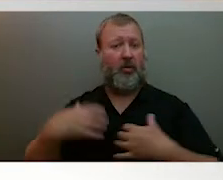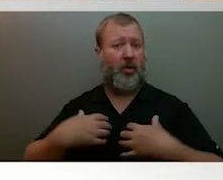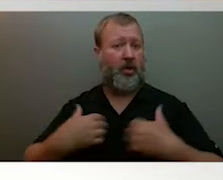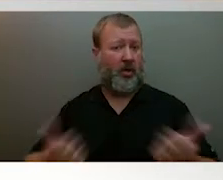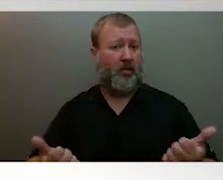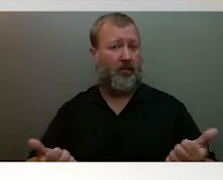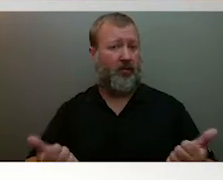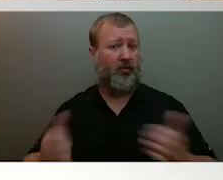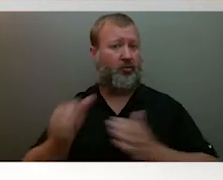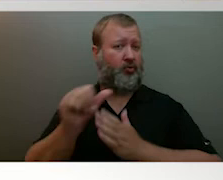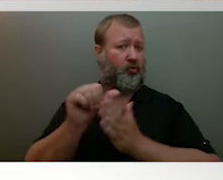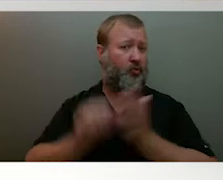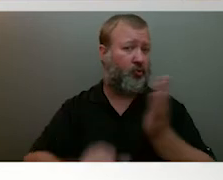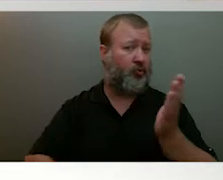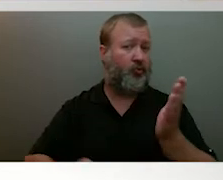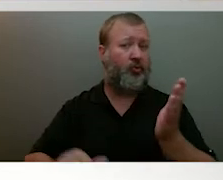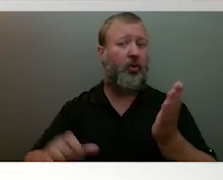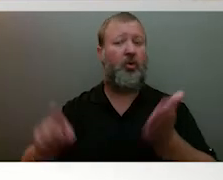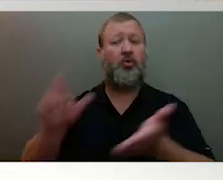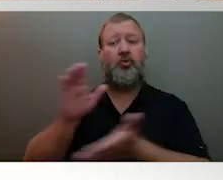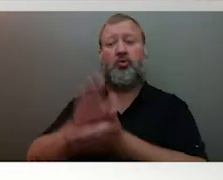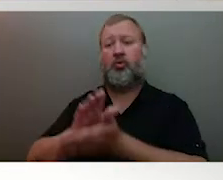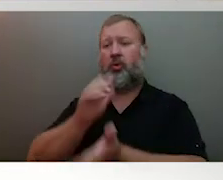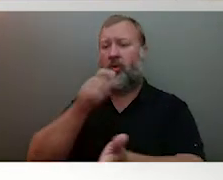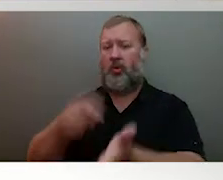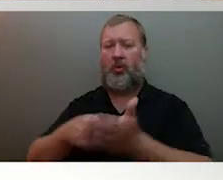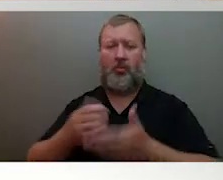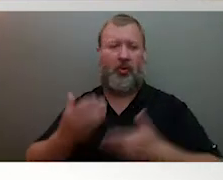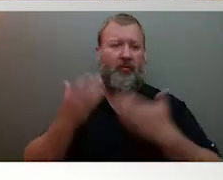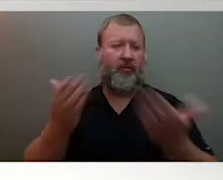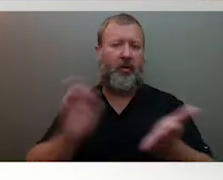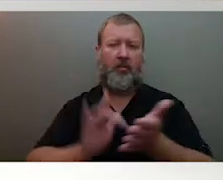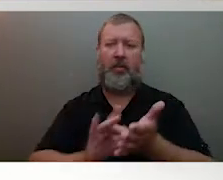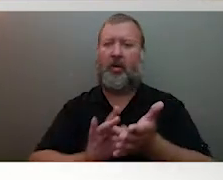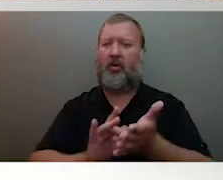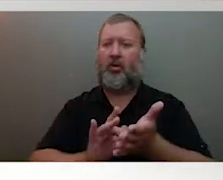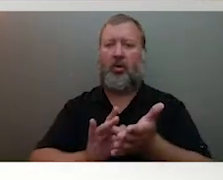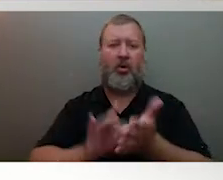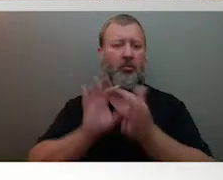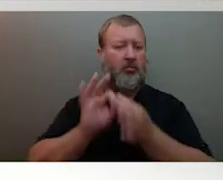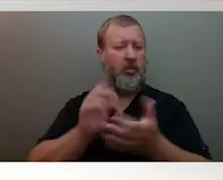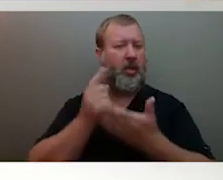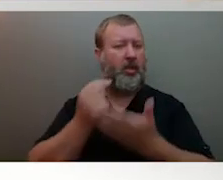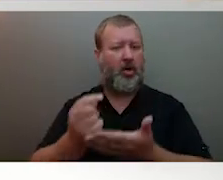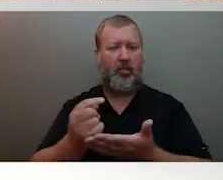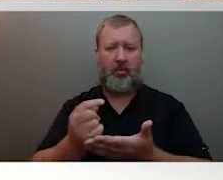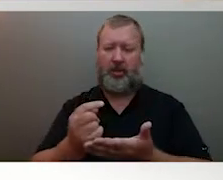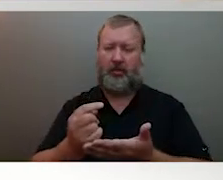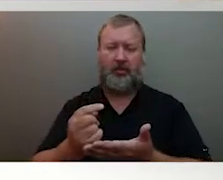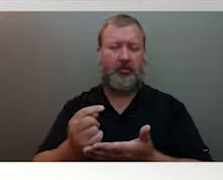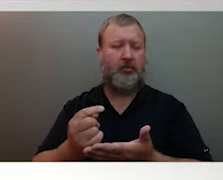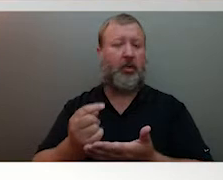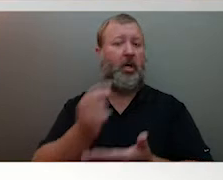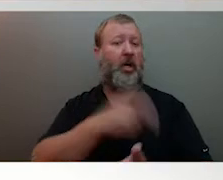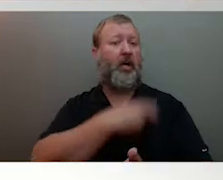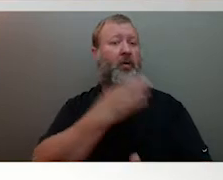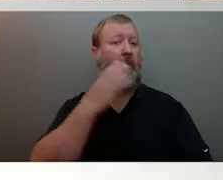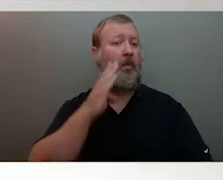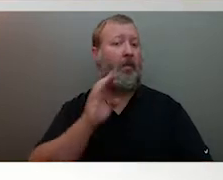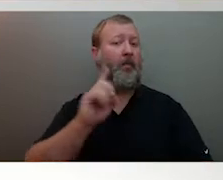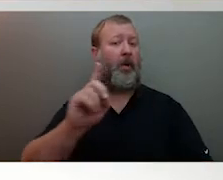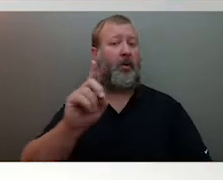of a surgery, the district is not required to provide medical-related therapies. Hospital